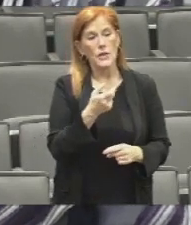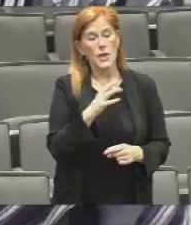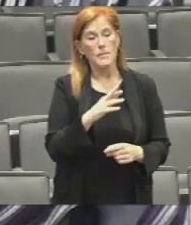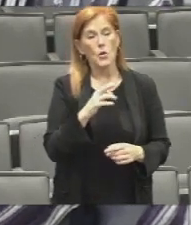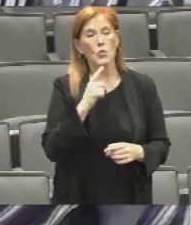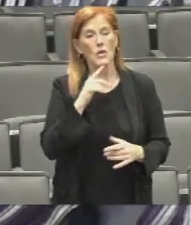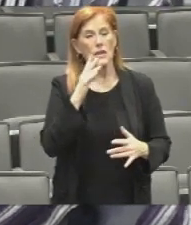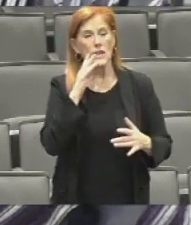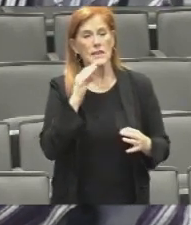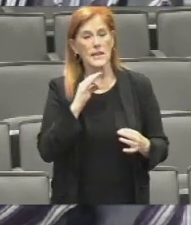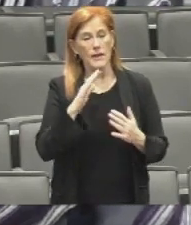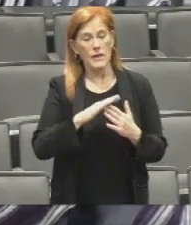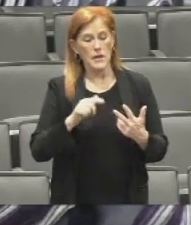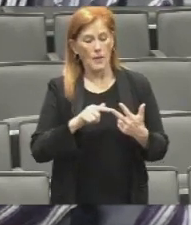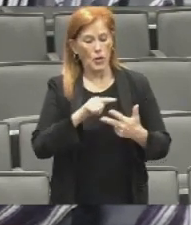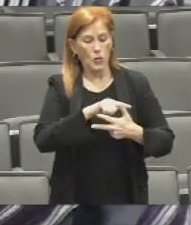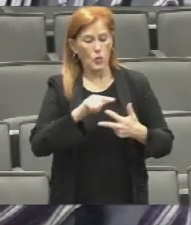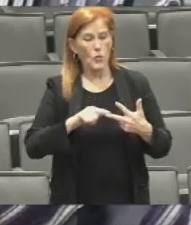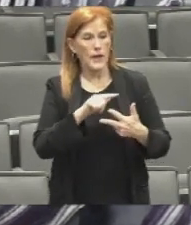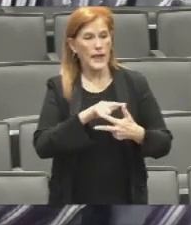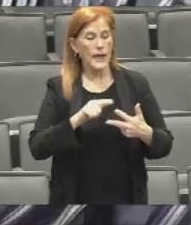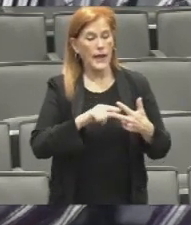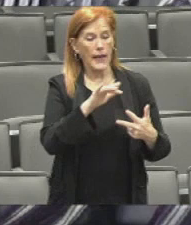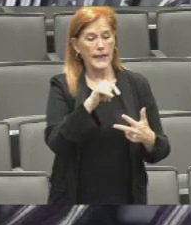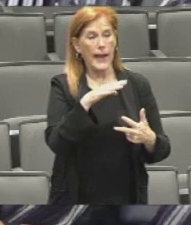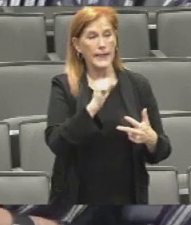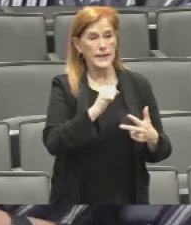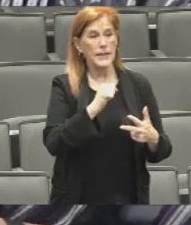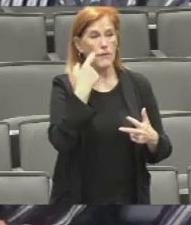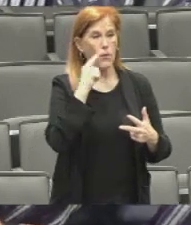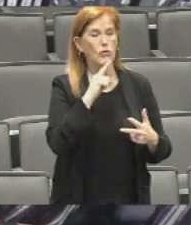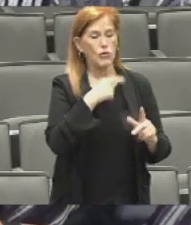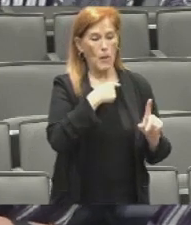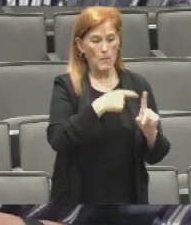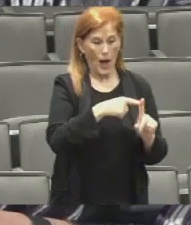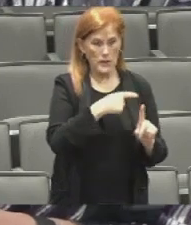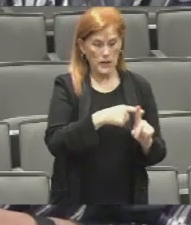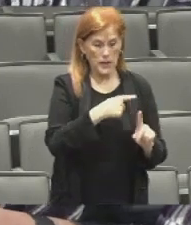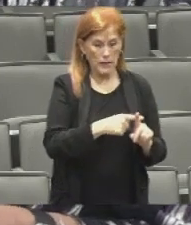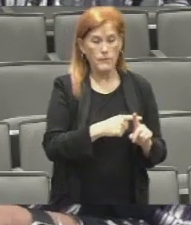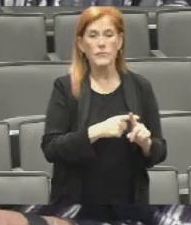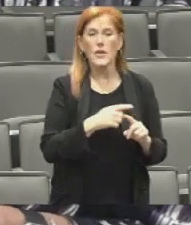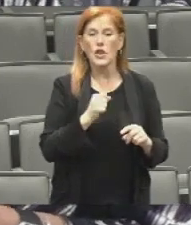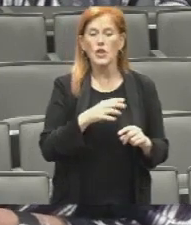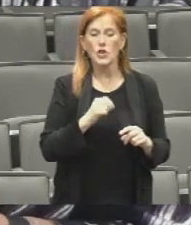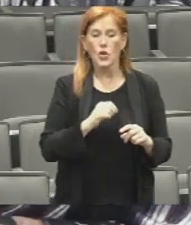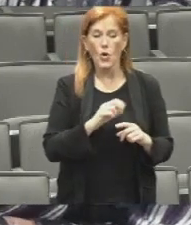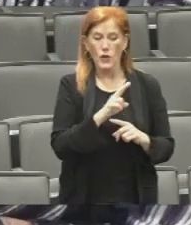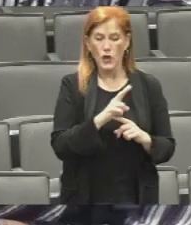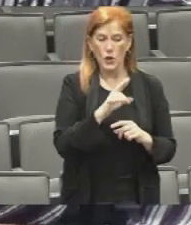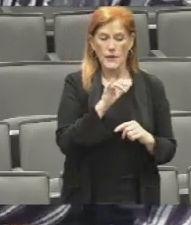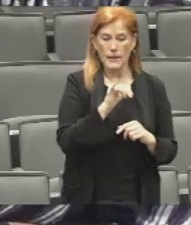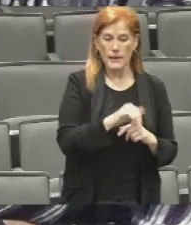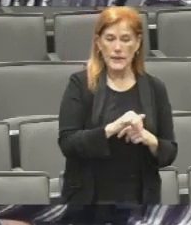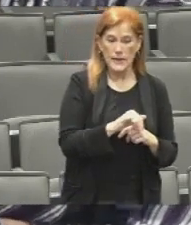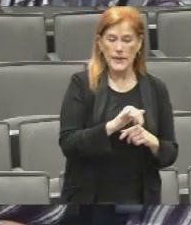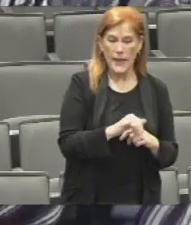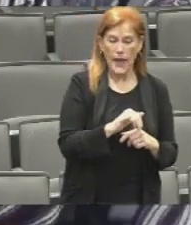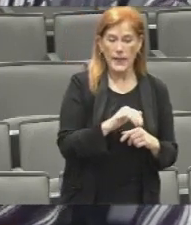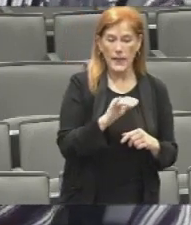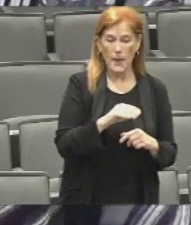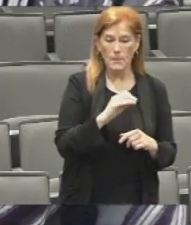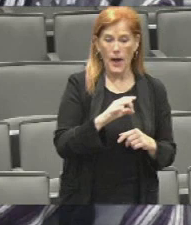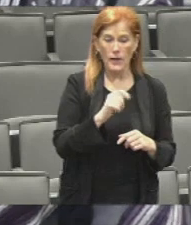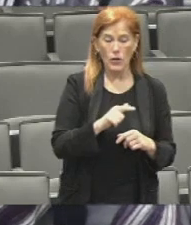3 metrics, the confirmed cases. And at this time, a benchmark that is being used in the model is 10